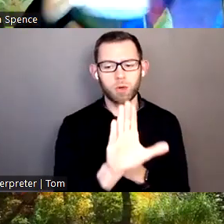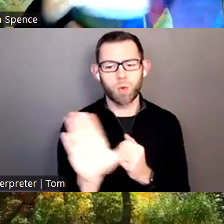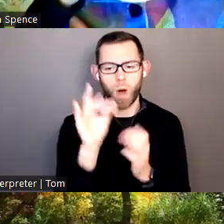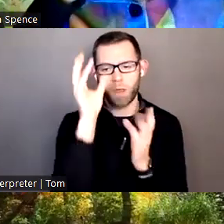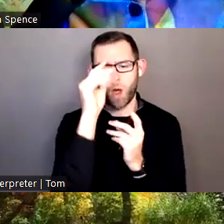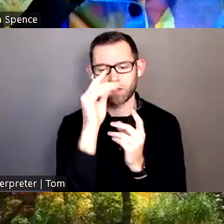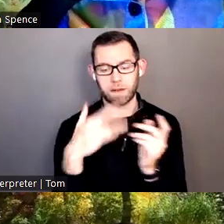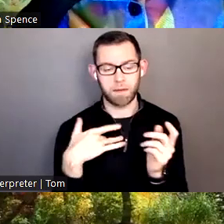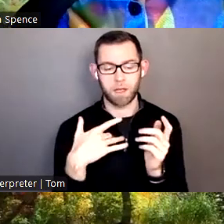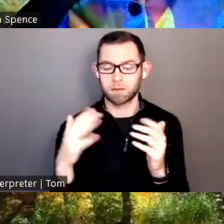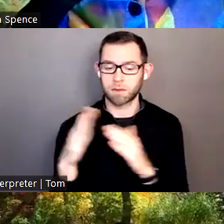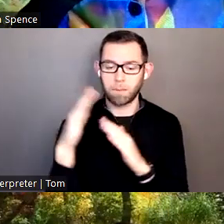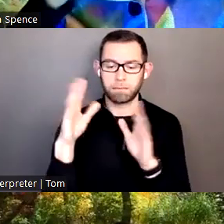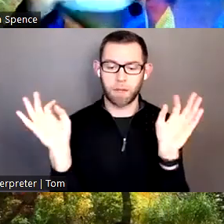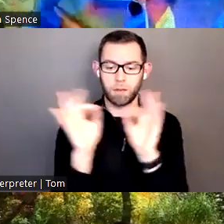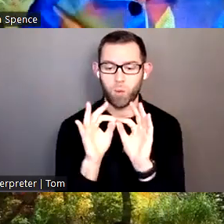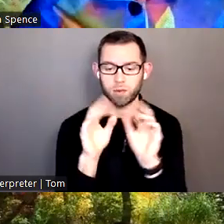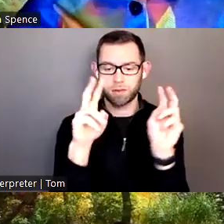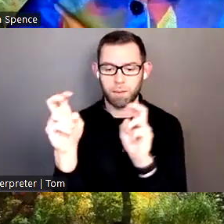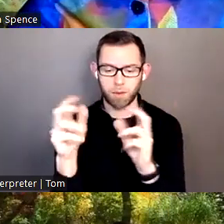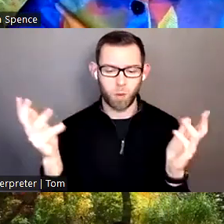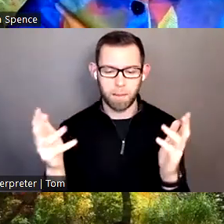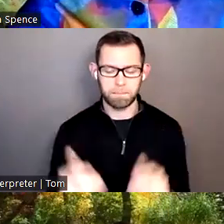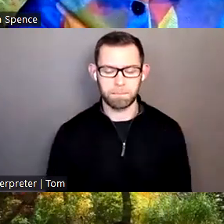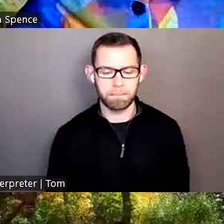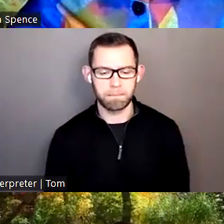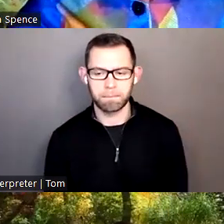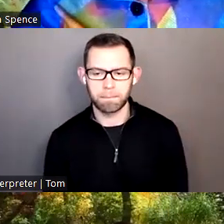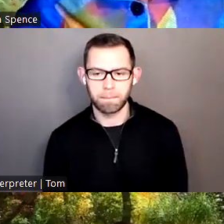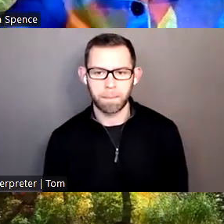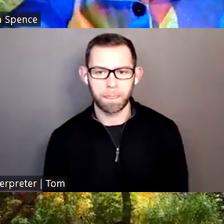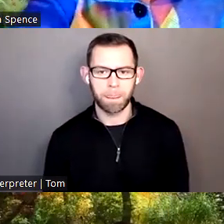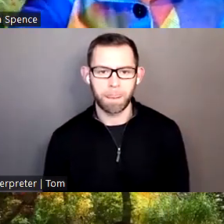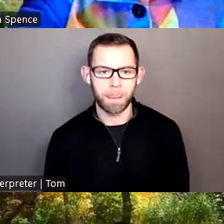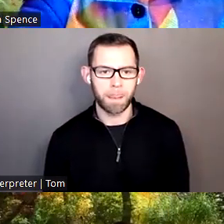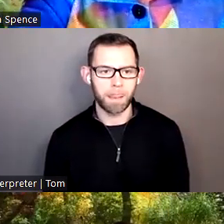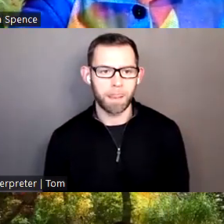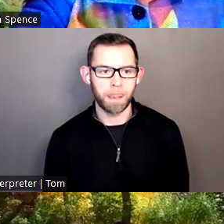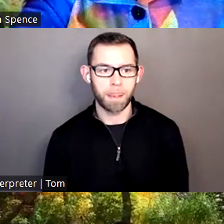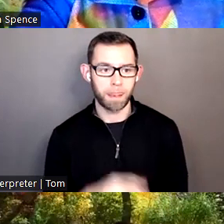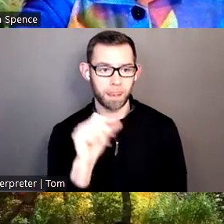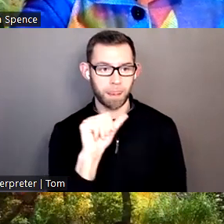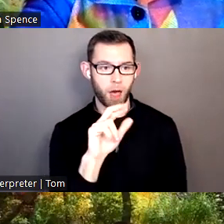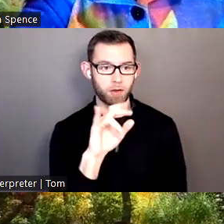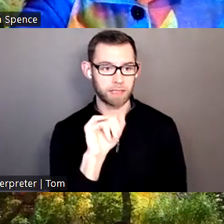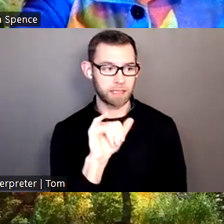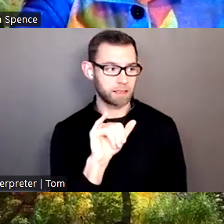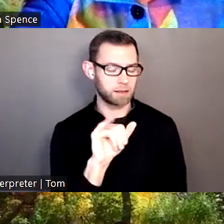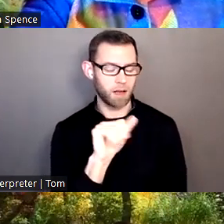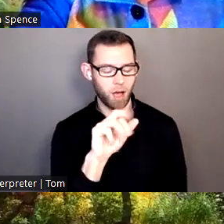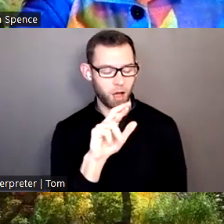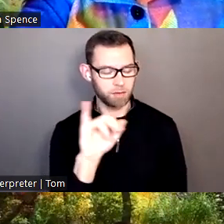une chance pour nous dire ça que nous pensons. Et pendant qu'il n'a pas les documents, ça, moi, mais à